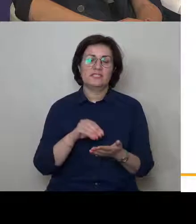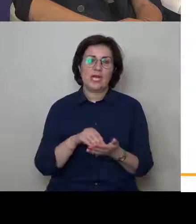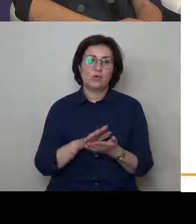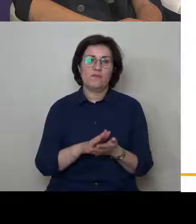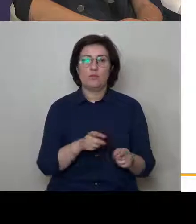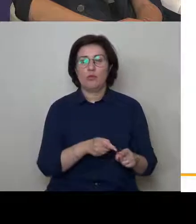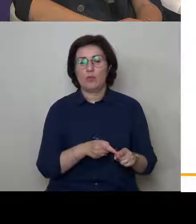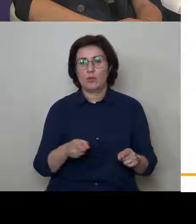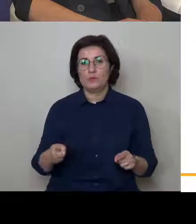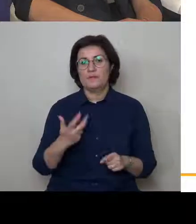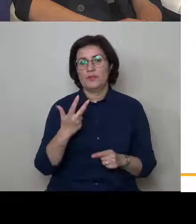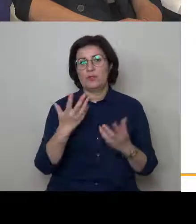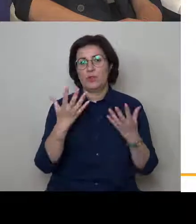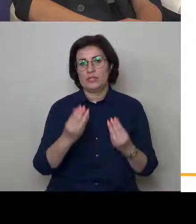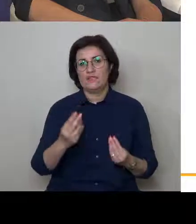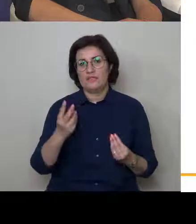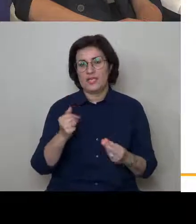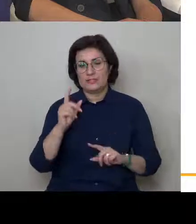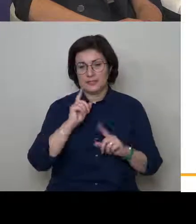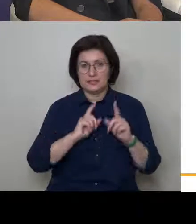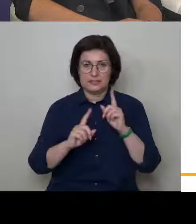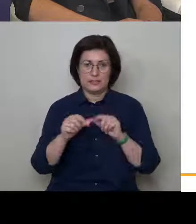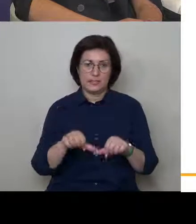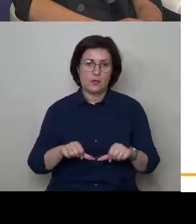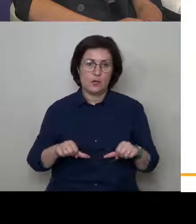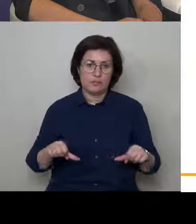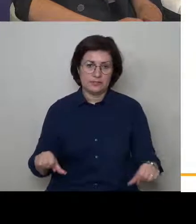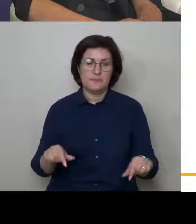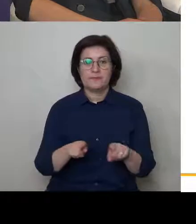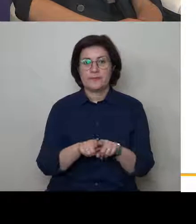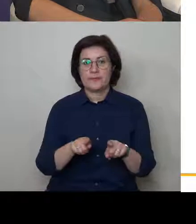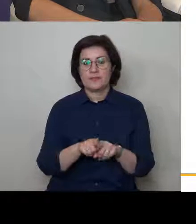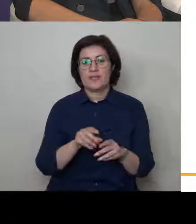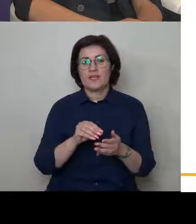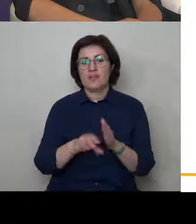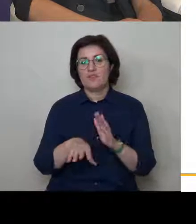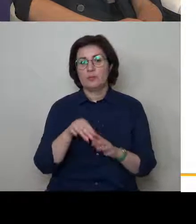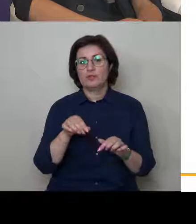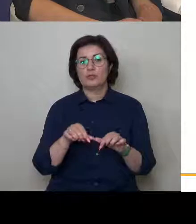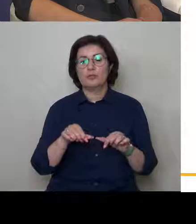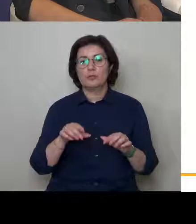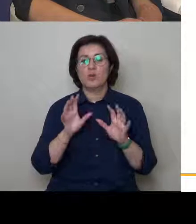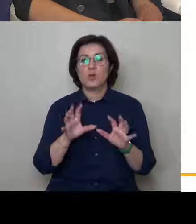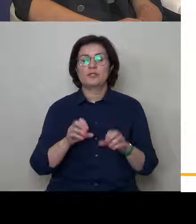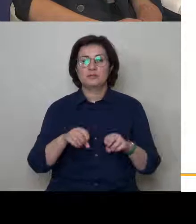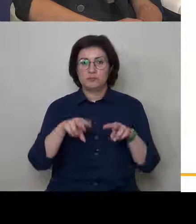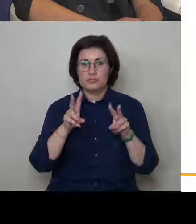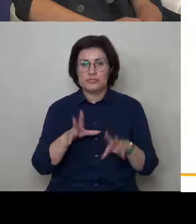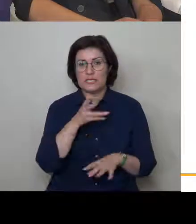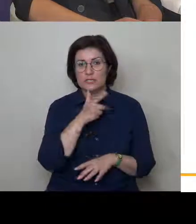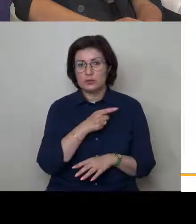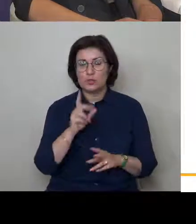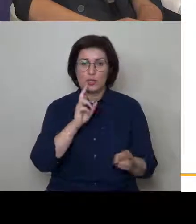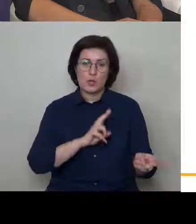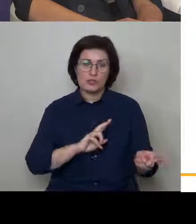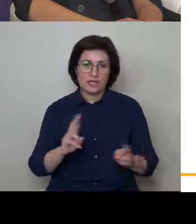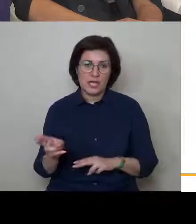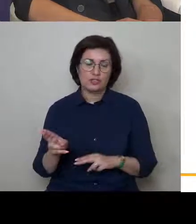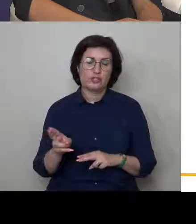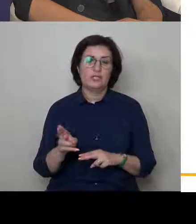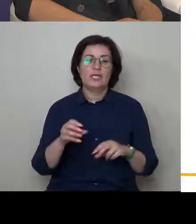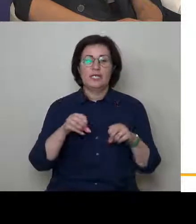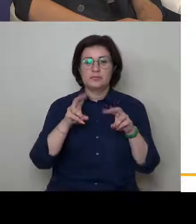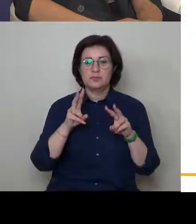complaining, however, it can be discussed and reviewed during 3 days at the commission members. The code also